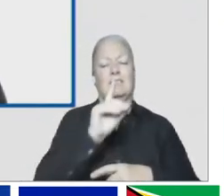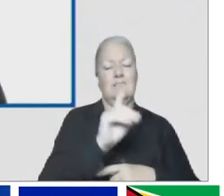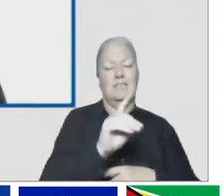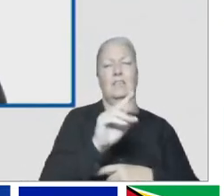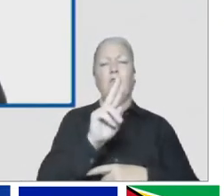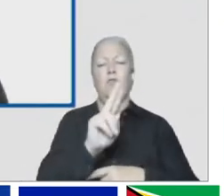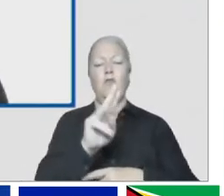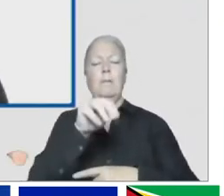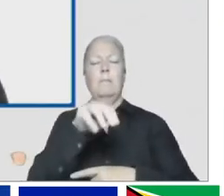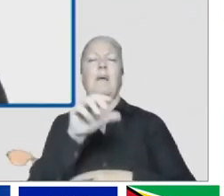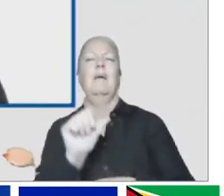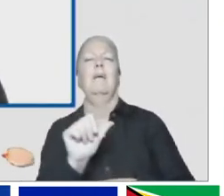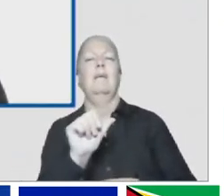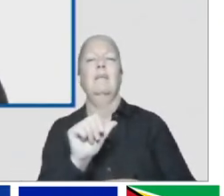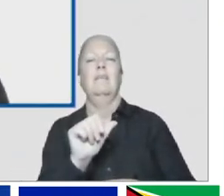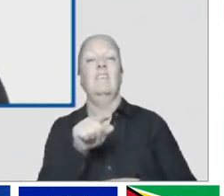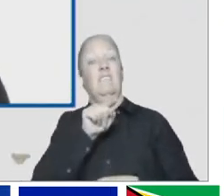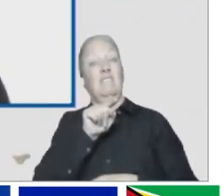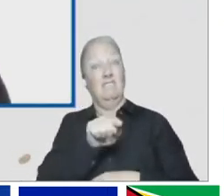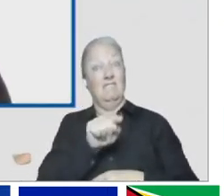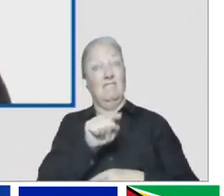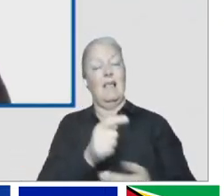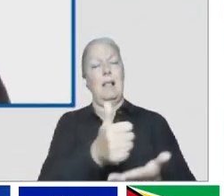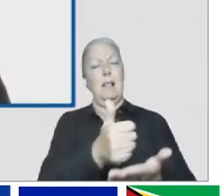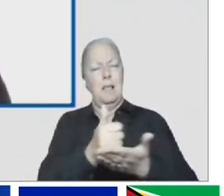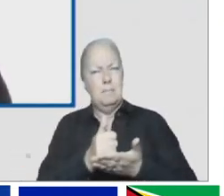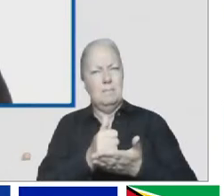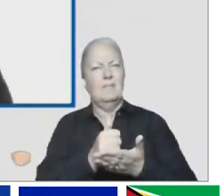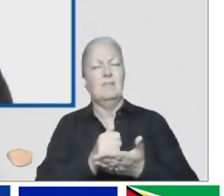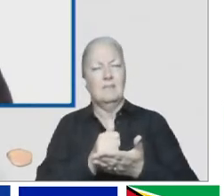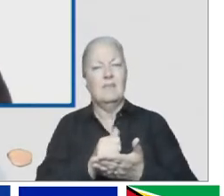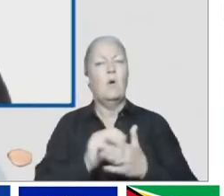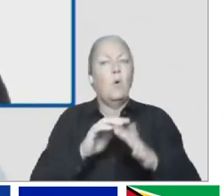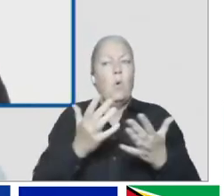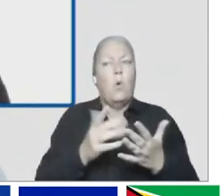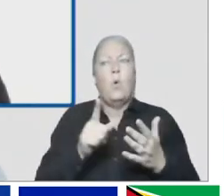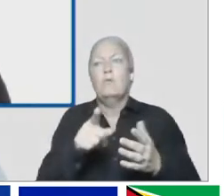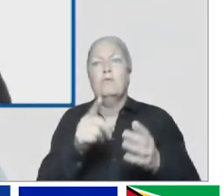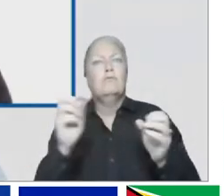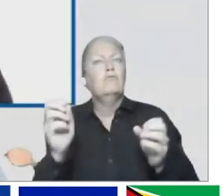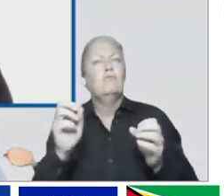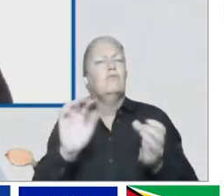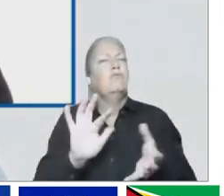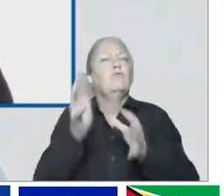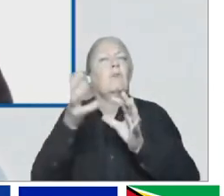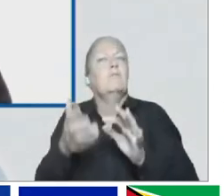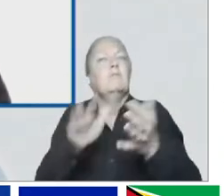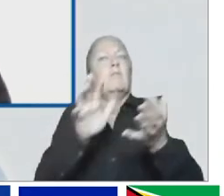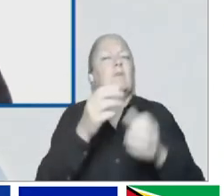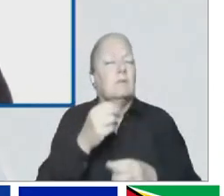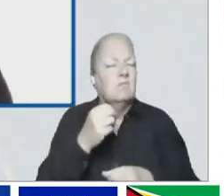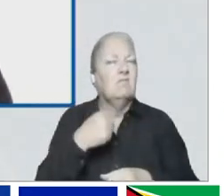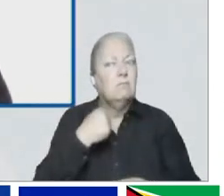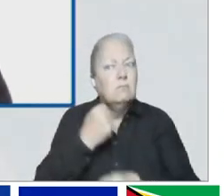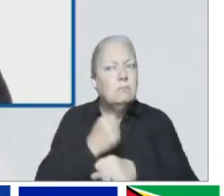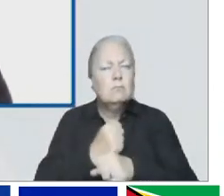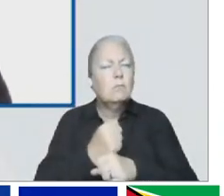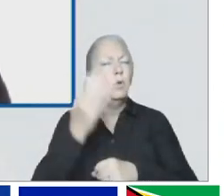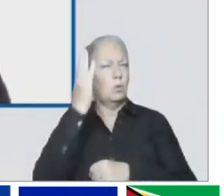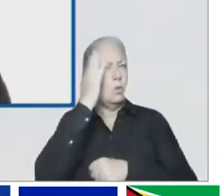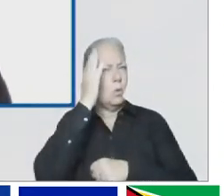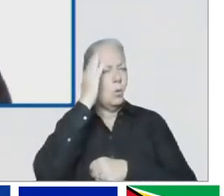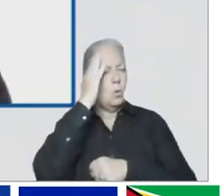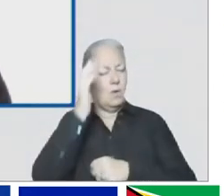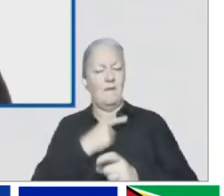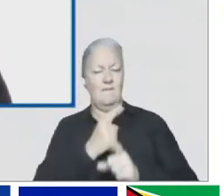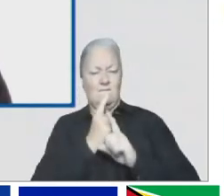the declaration of the country as a disaster area and provided the context in which the disaster risk management orders